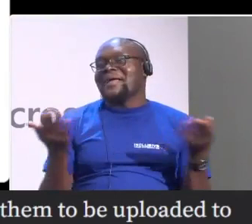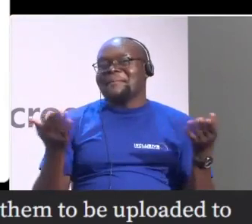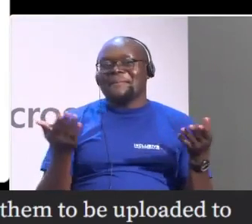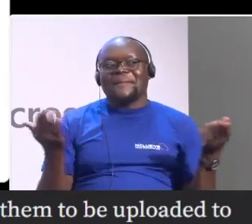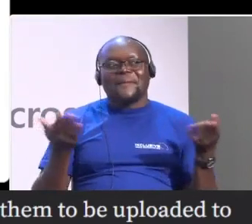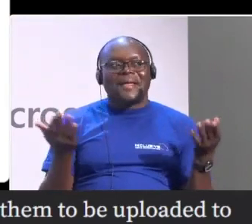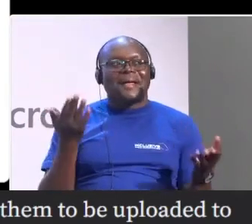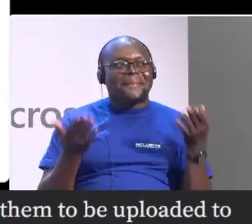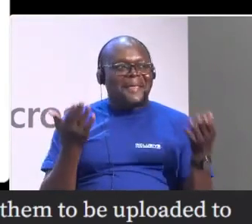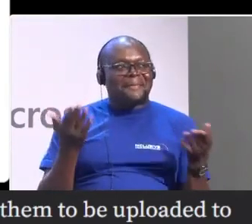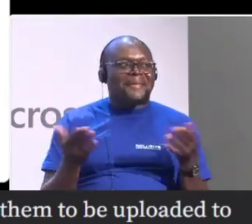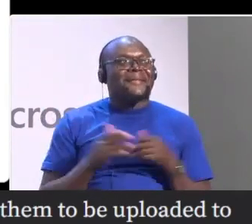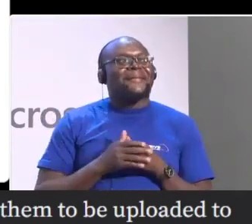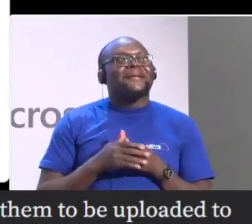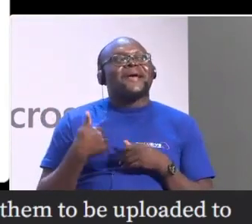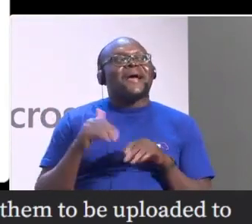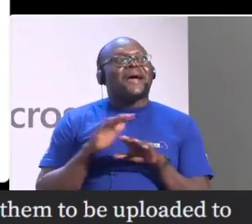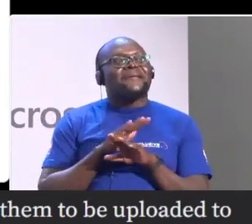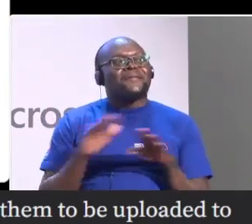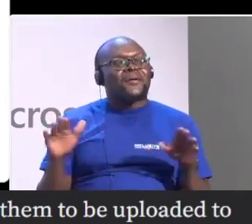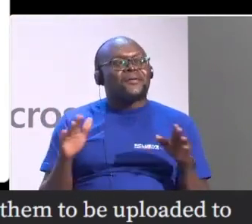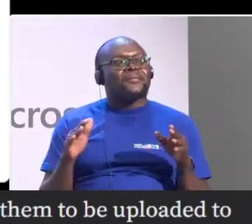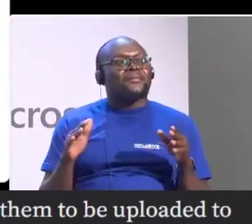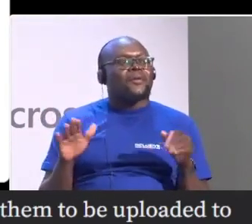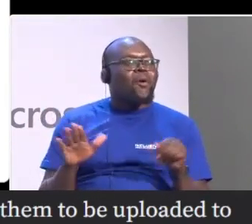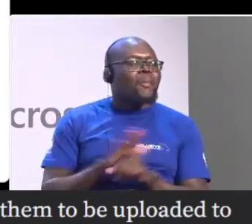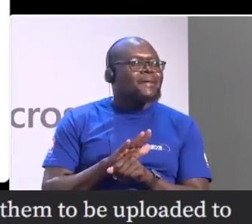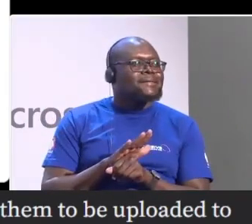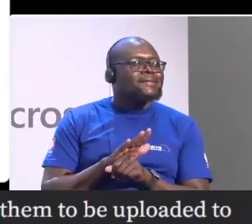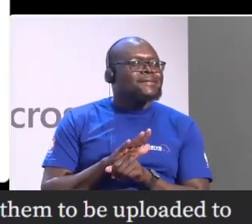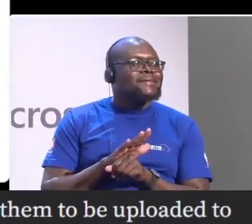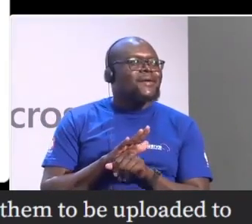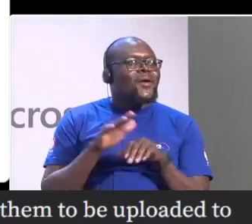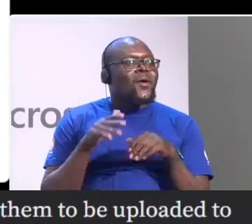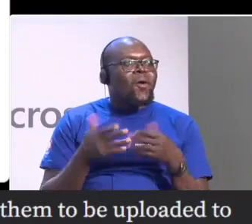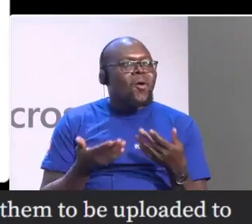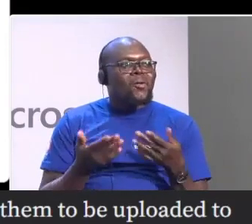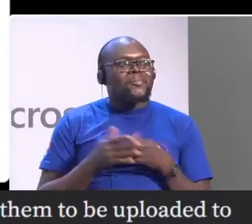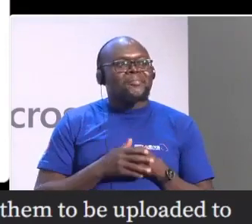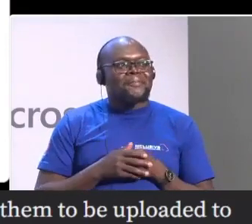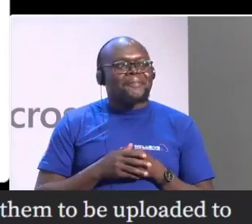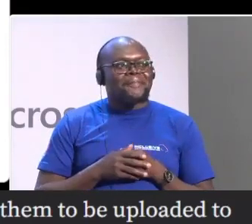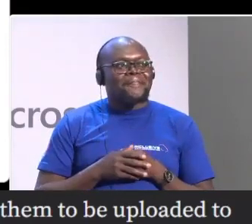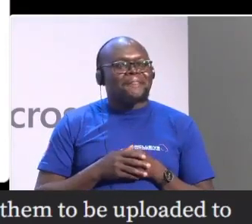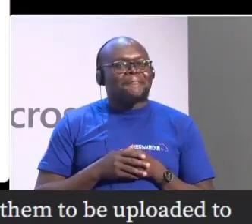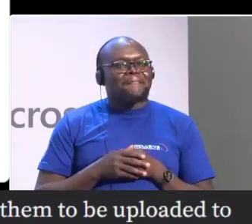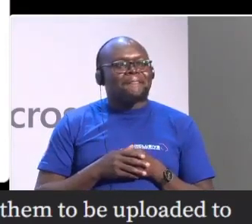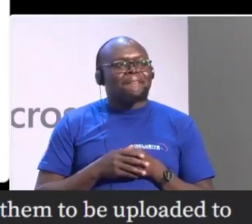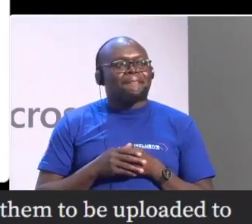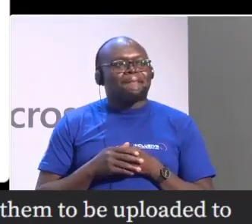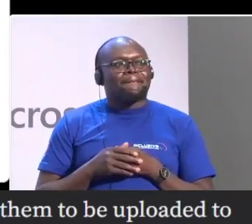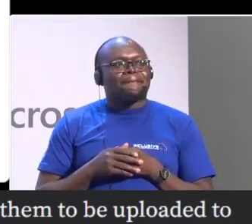maybe there's no concrete or the resources are not there to make